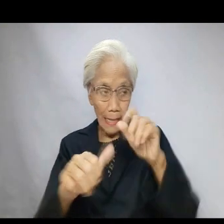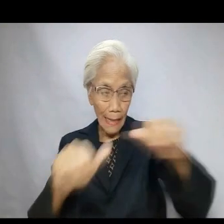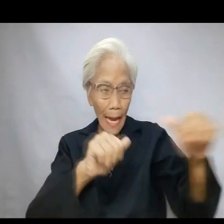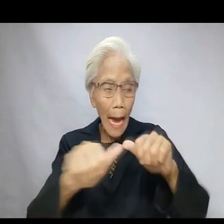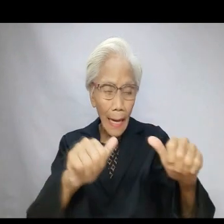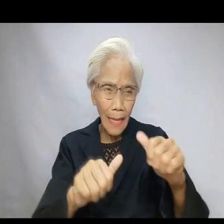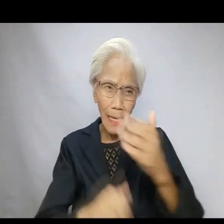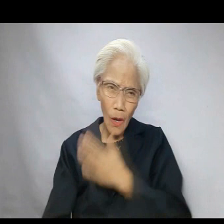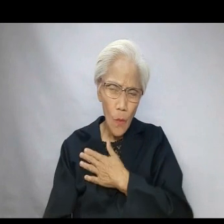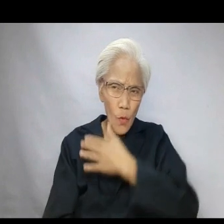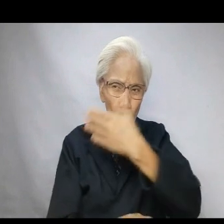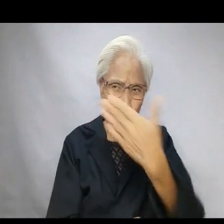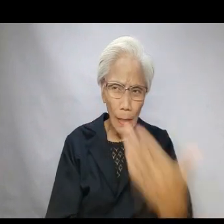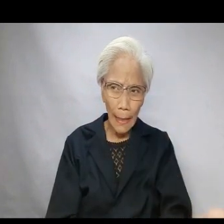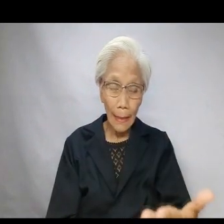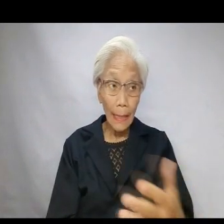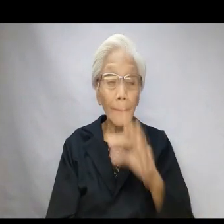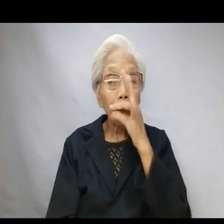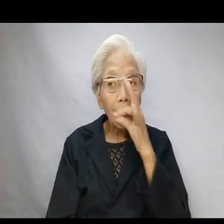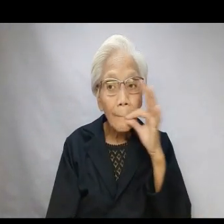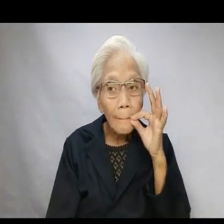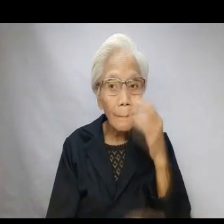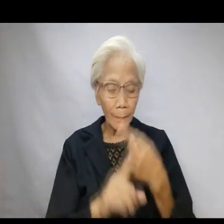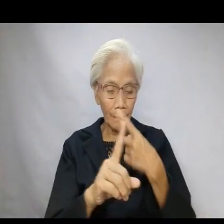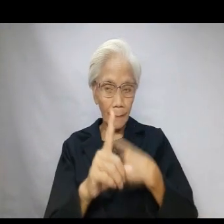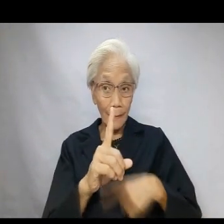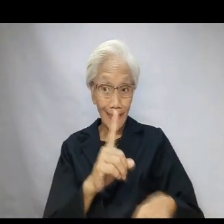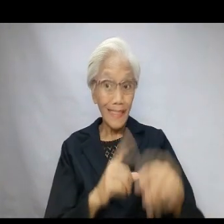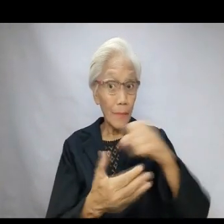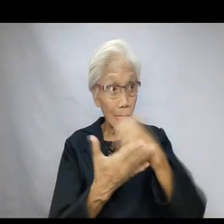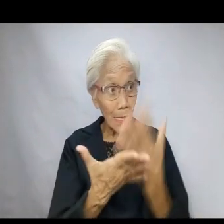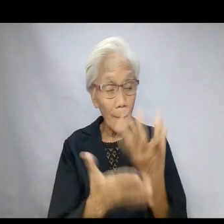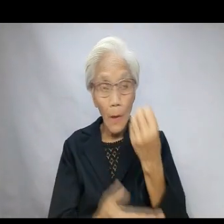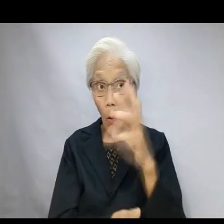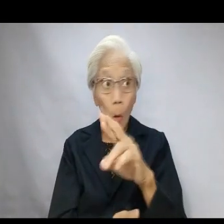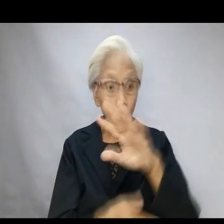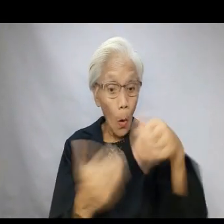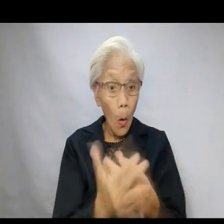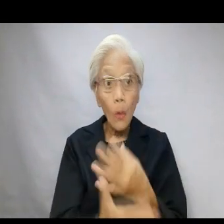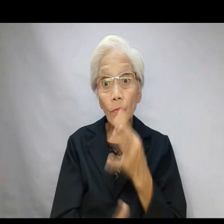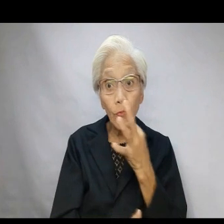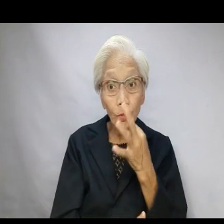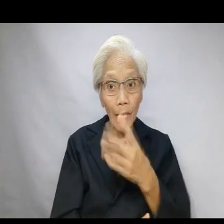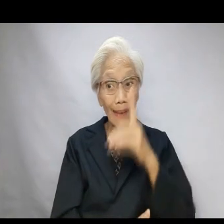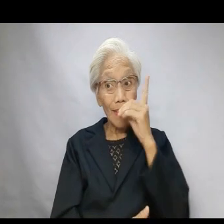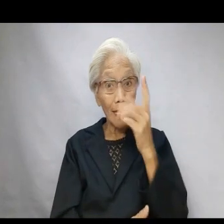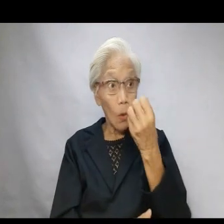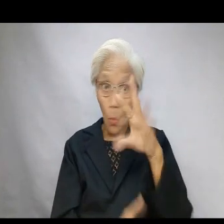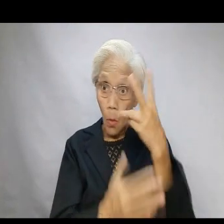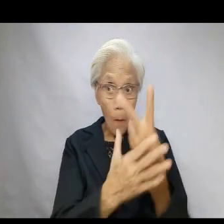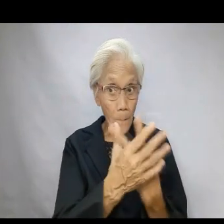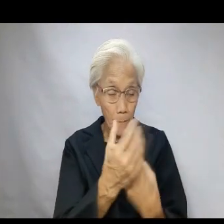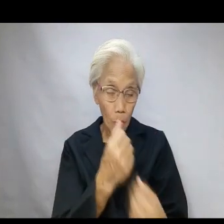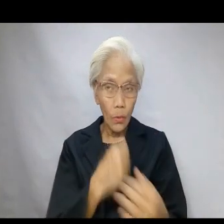is primarily the act of willingly abstaining from some or all food, drink, or